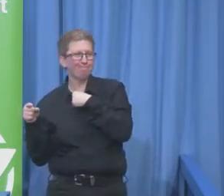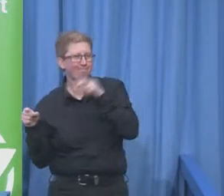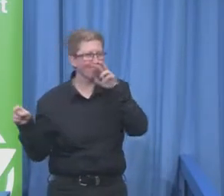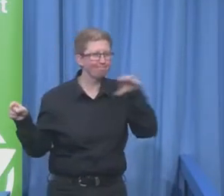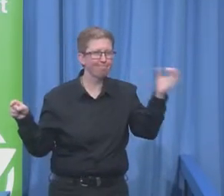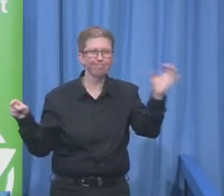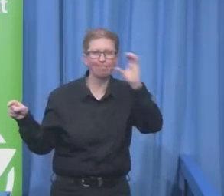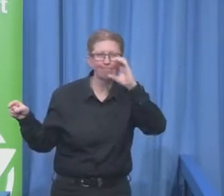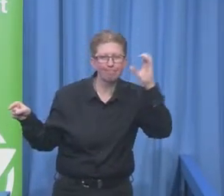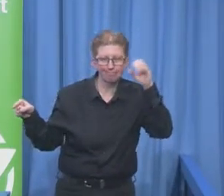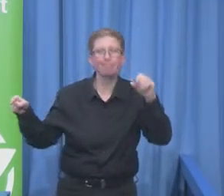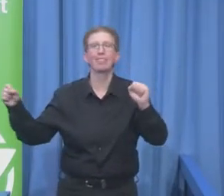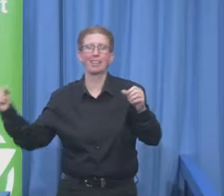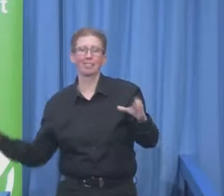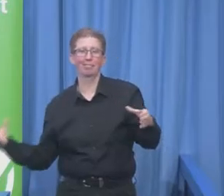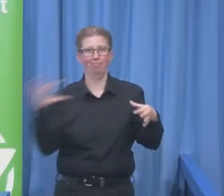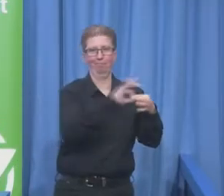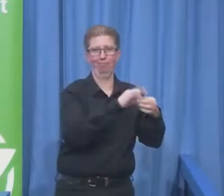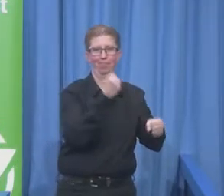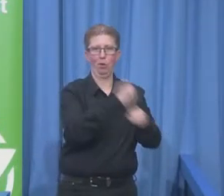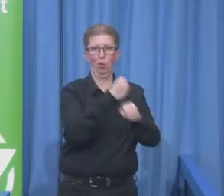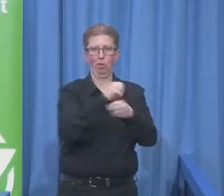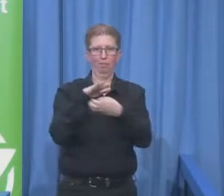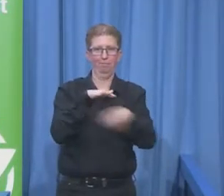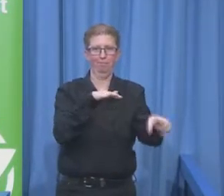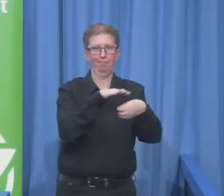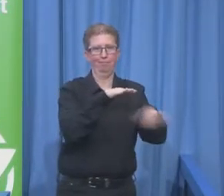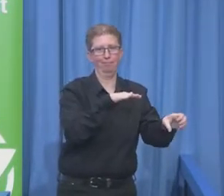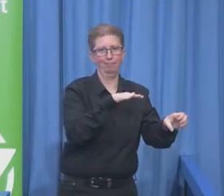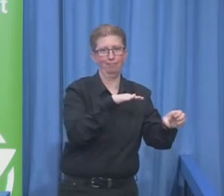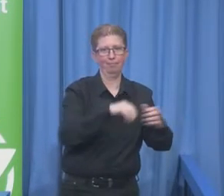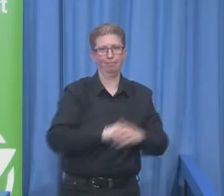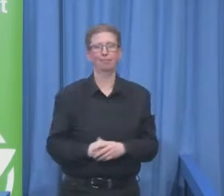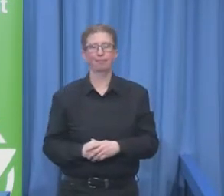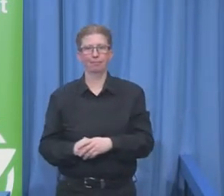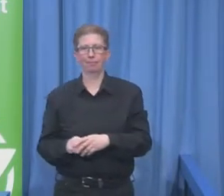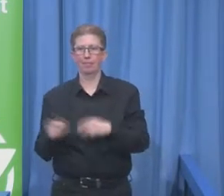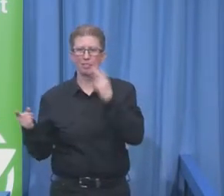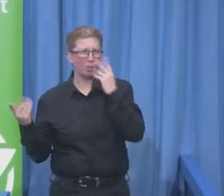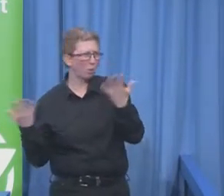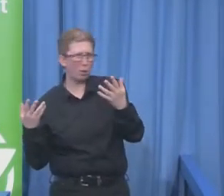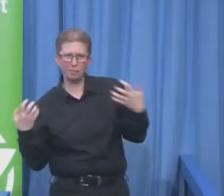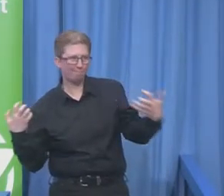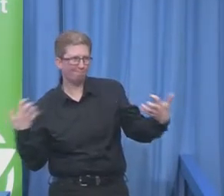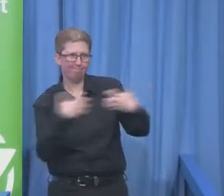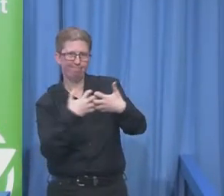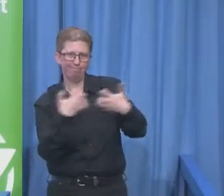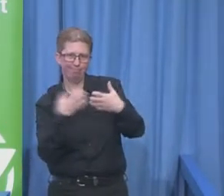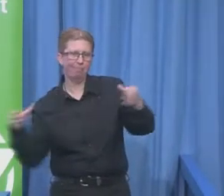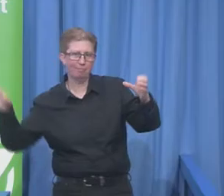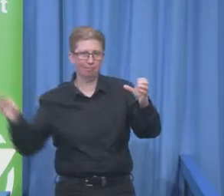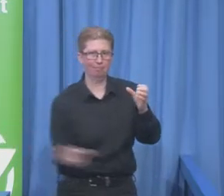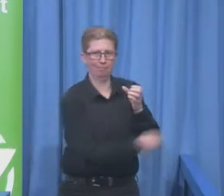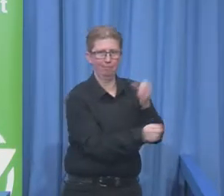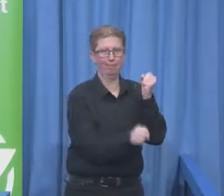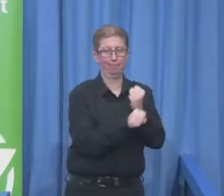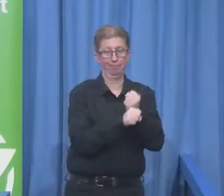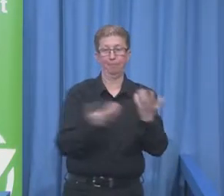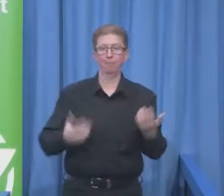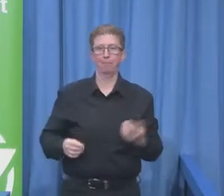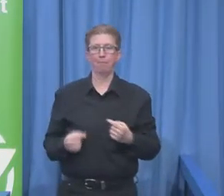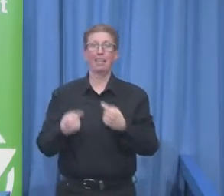inclusive. Our own team comprises of, we have a small team of 32 people, and we have